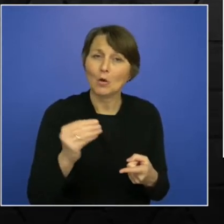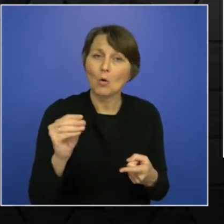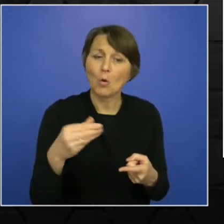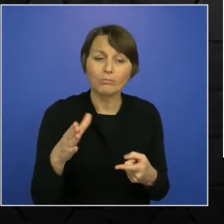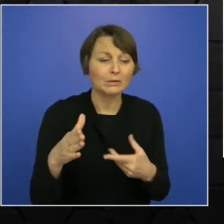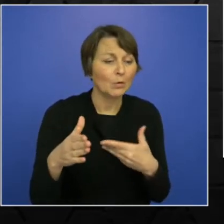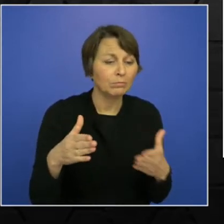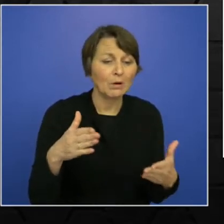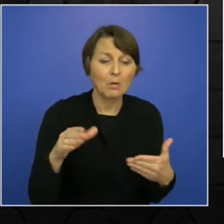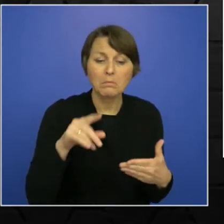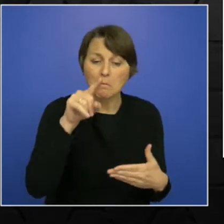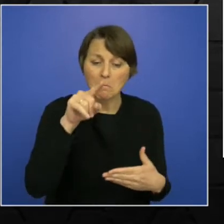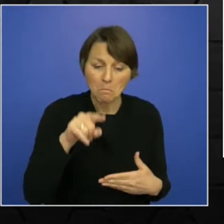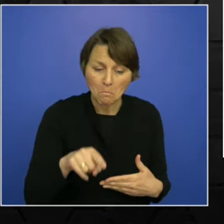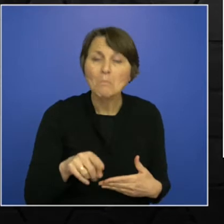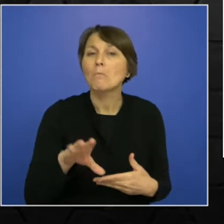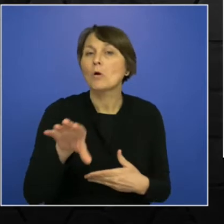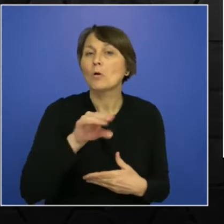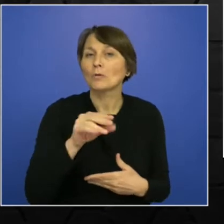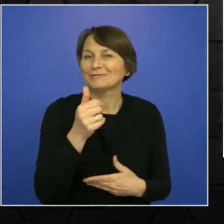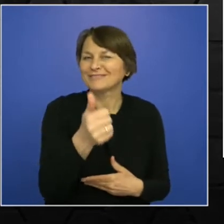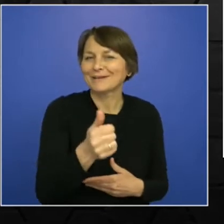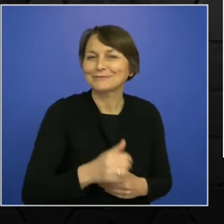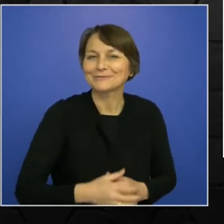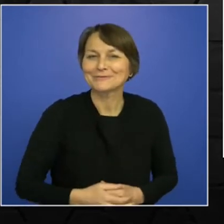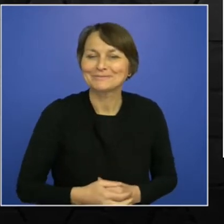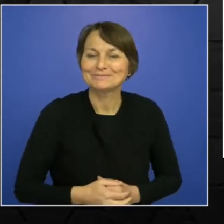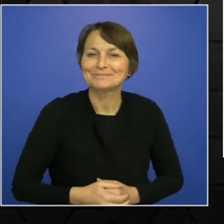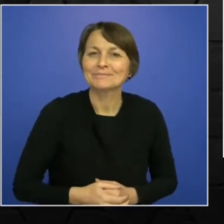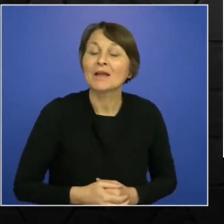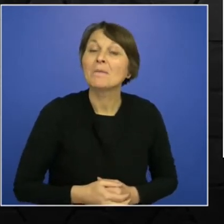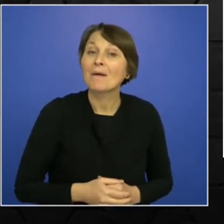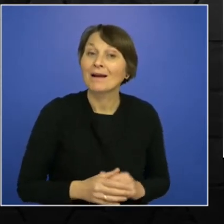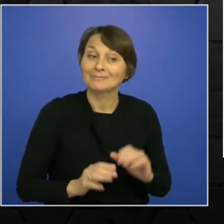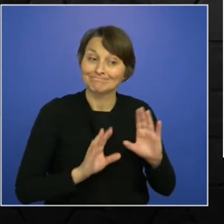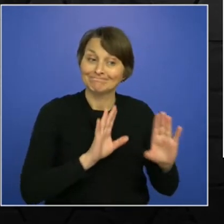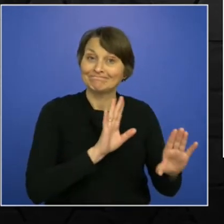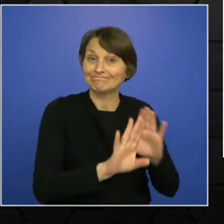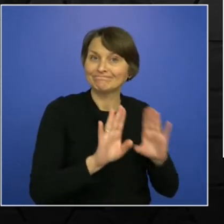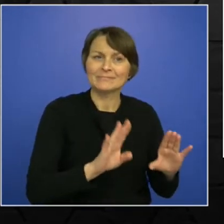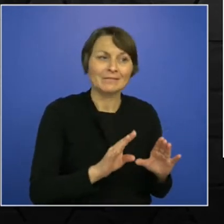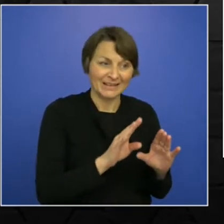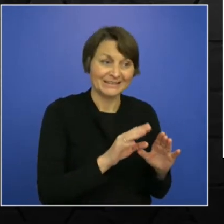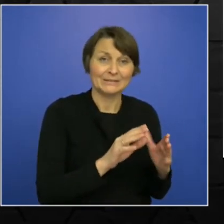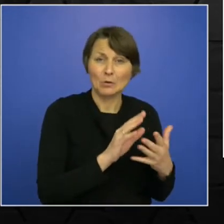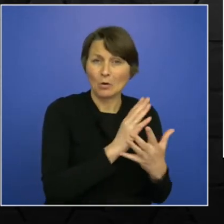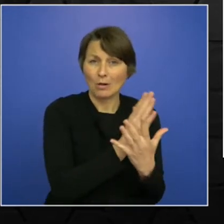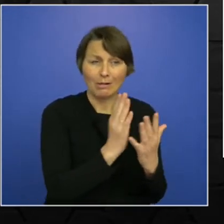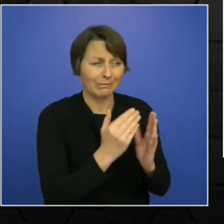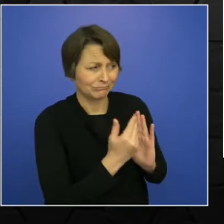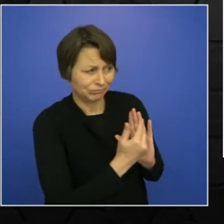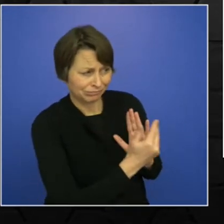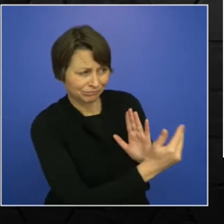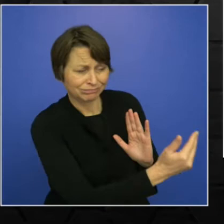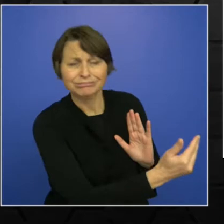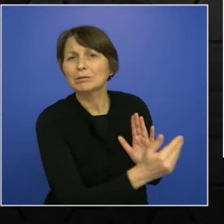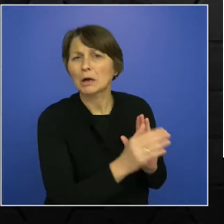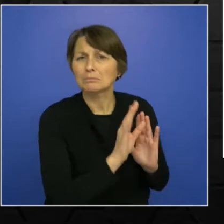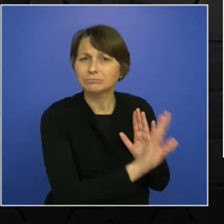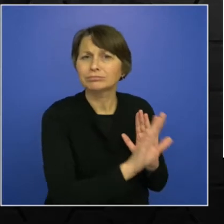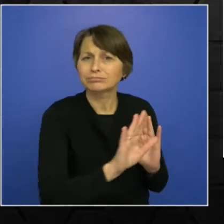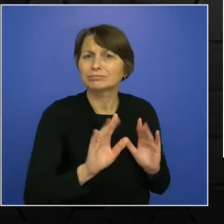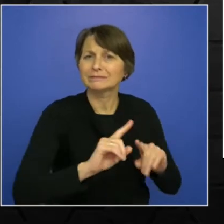and learn more about it, because each of them, again, as I said, is an extensive project in itself. If talk about LightGBM, or talk about